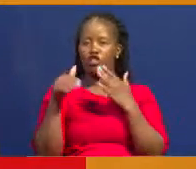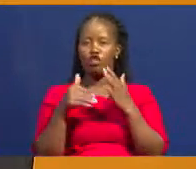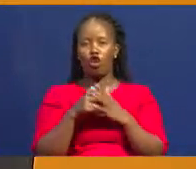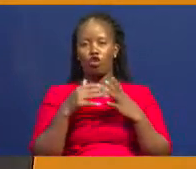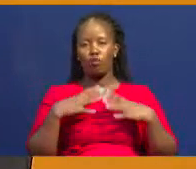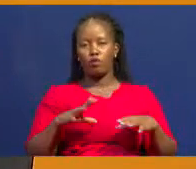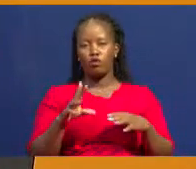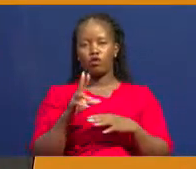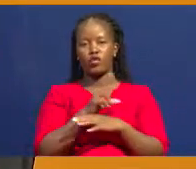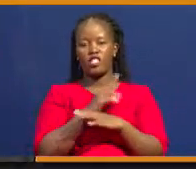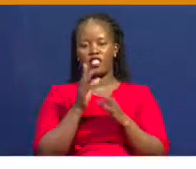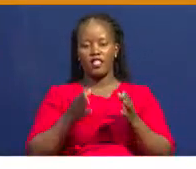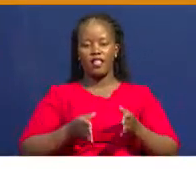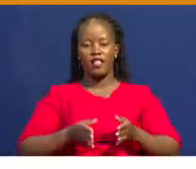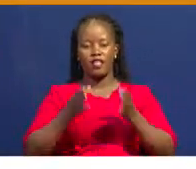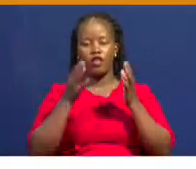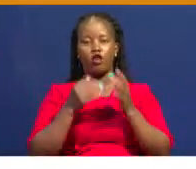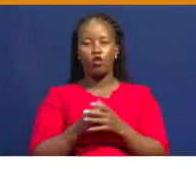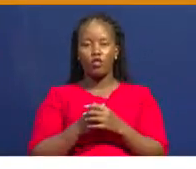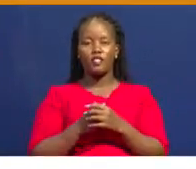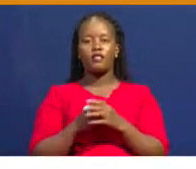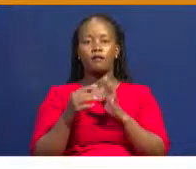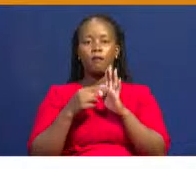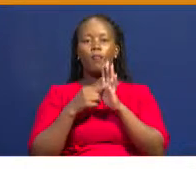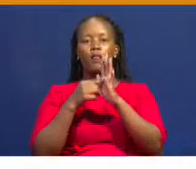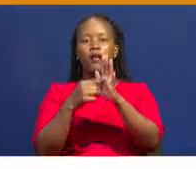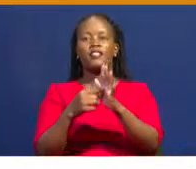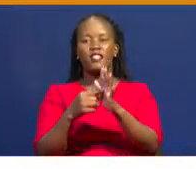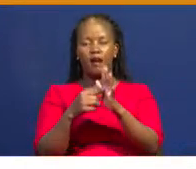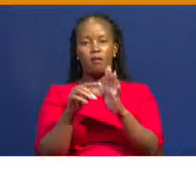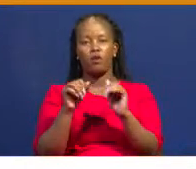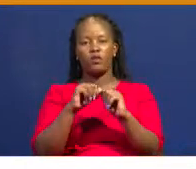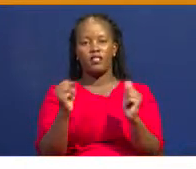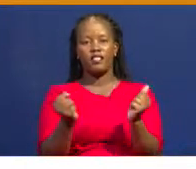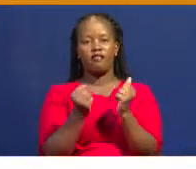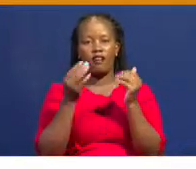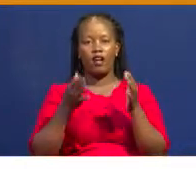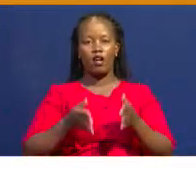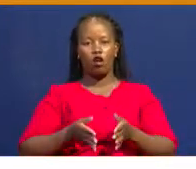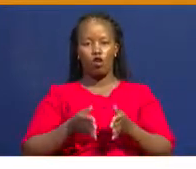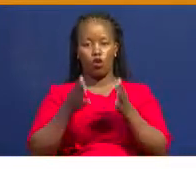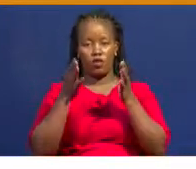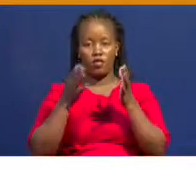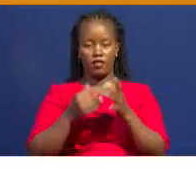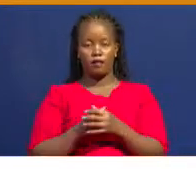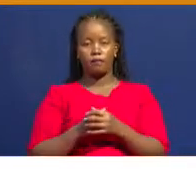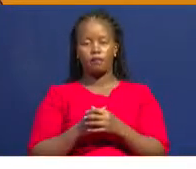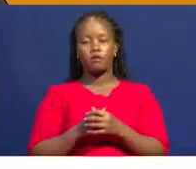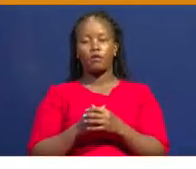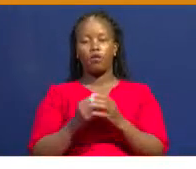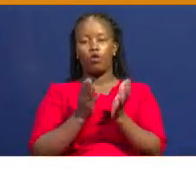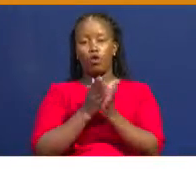talk of a pillar, talk of safer roads. In safer road